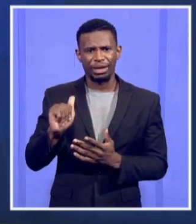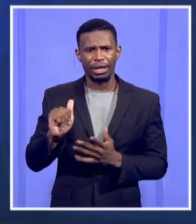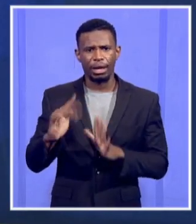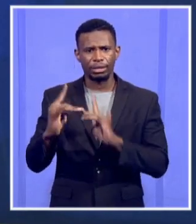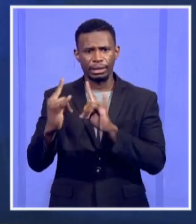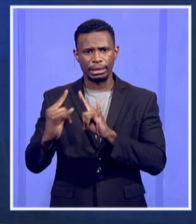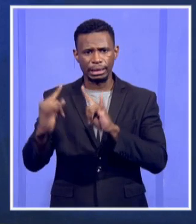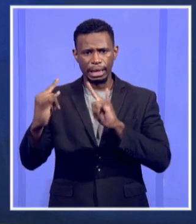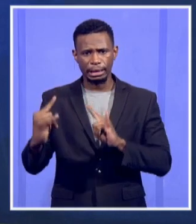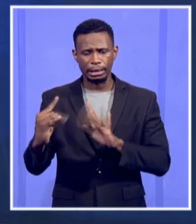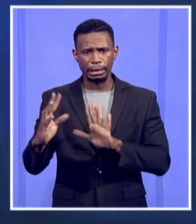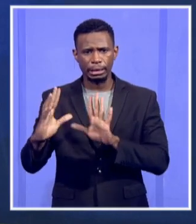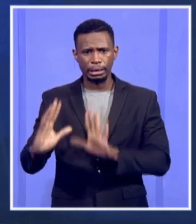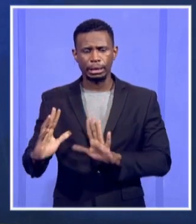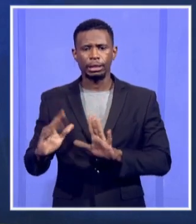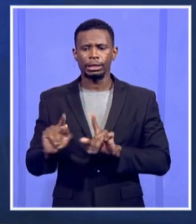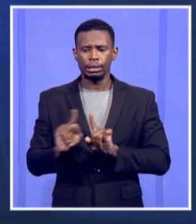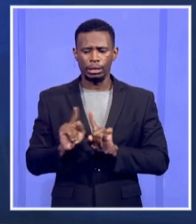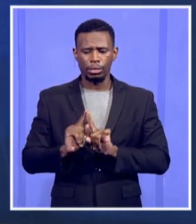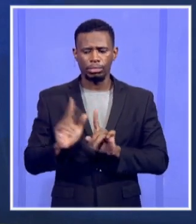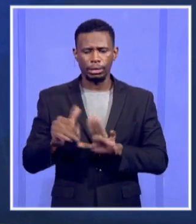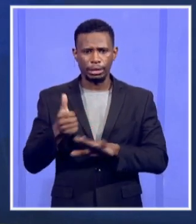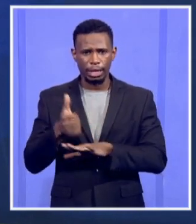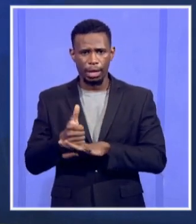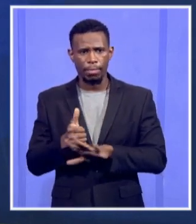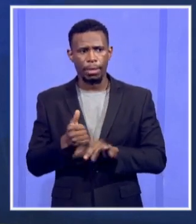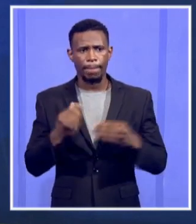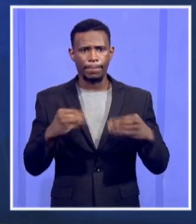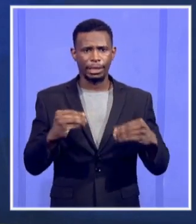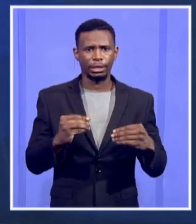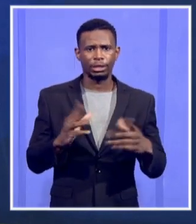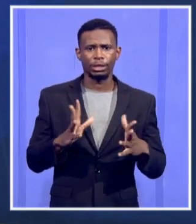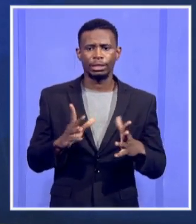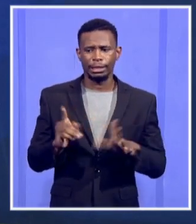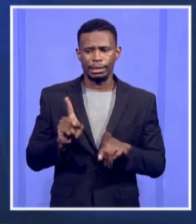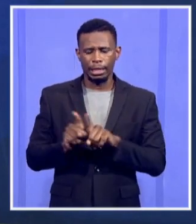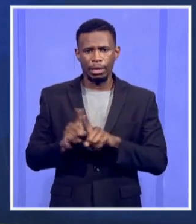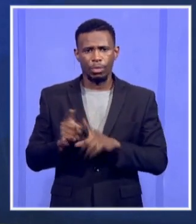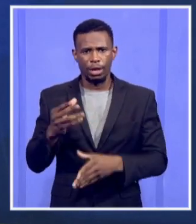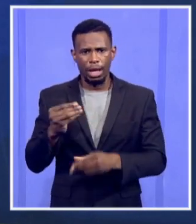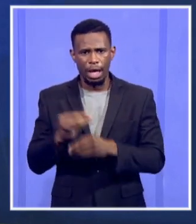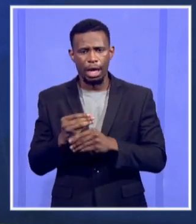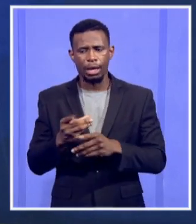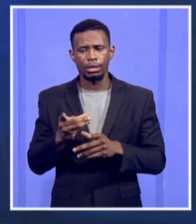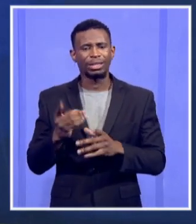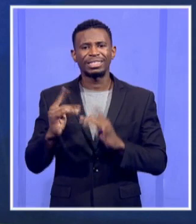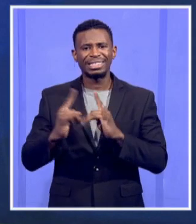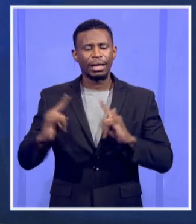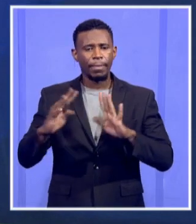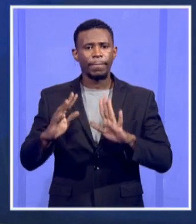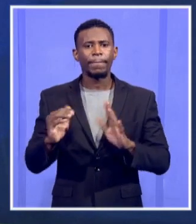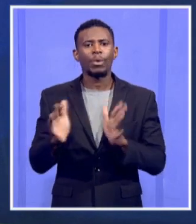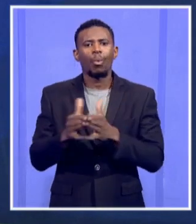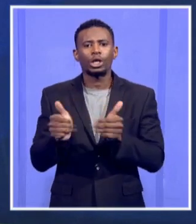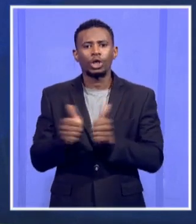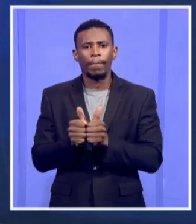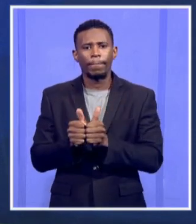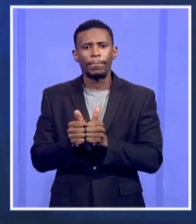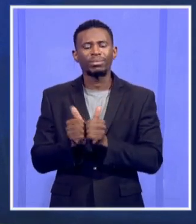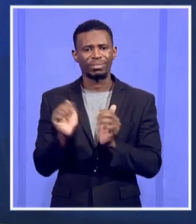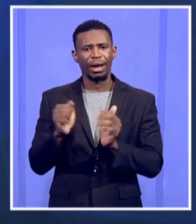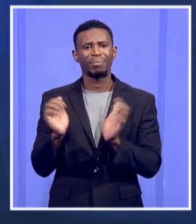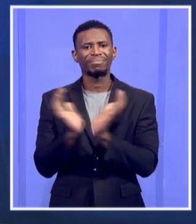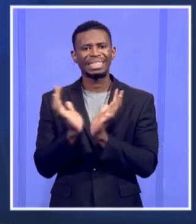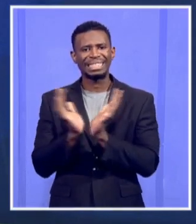expected also to chip in there and share, I guess, some views on what can be done